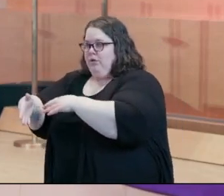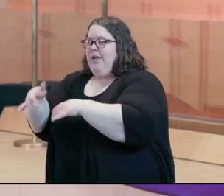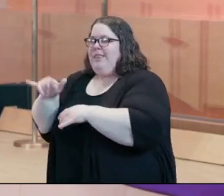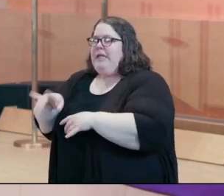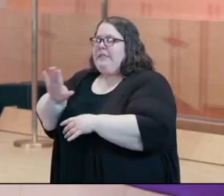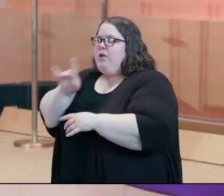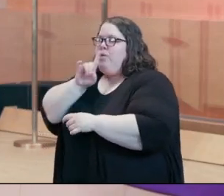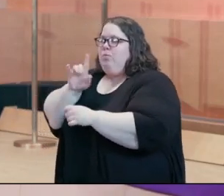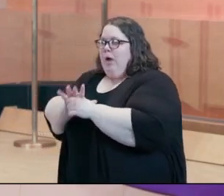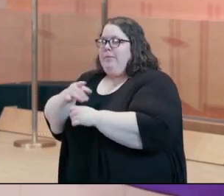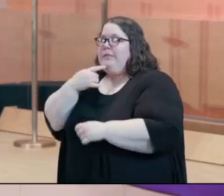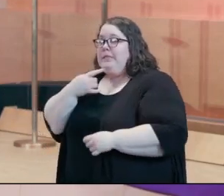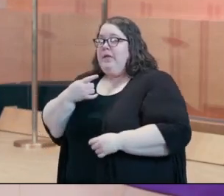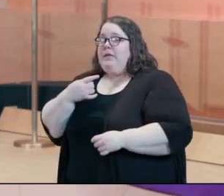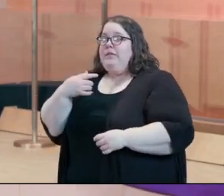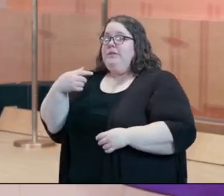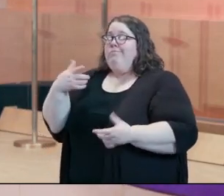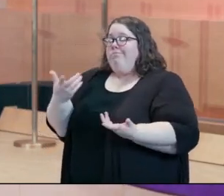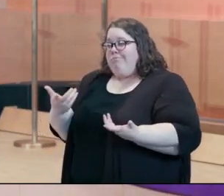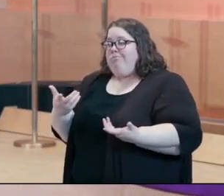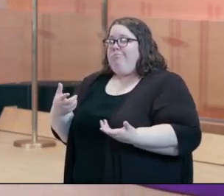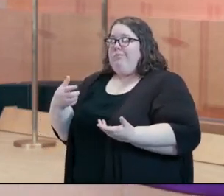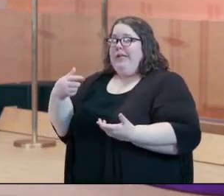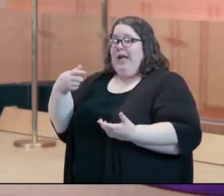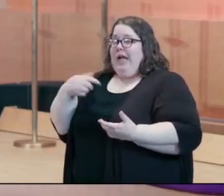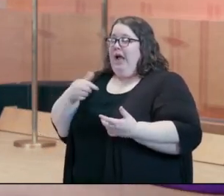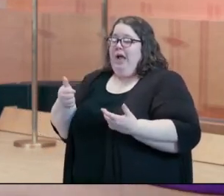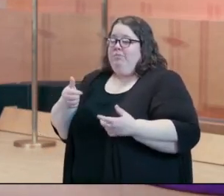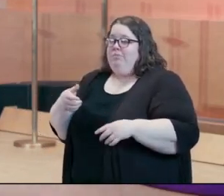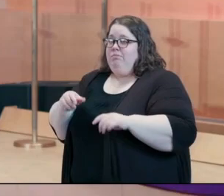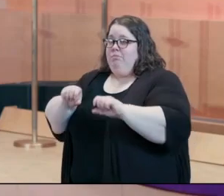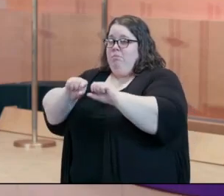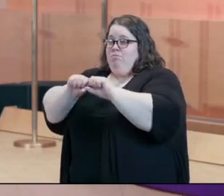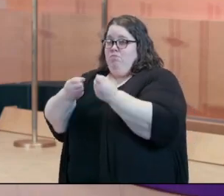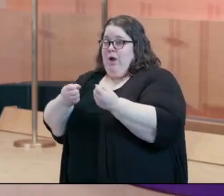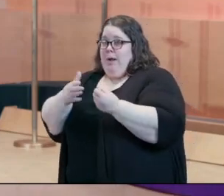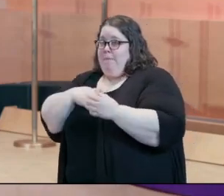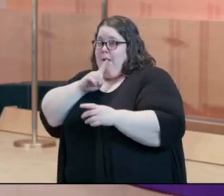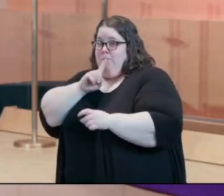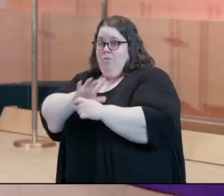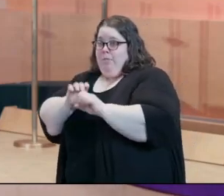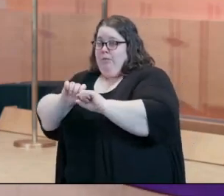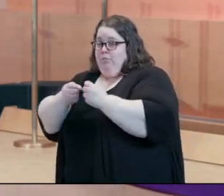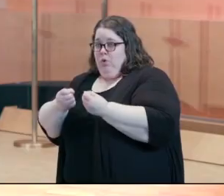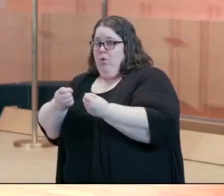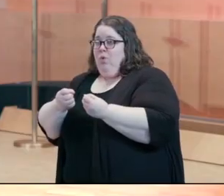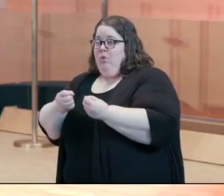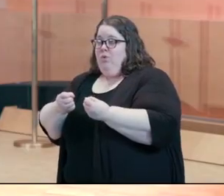covenant, let what happened to these animals happen to me.